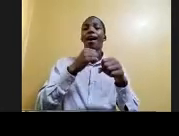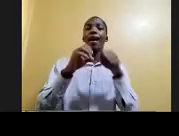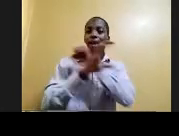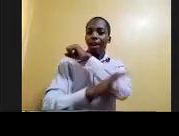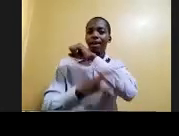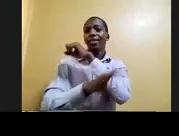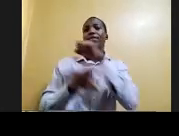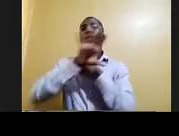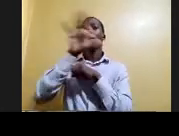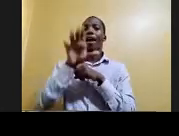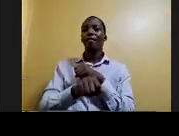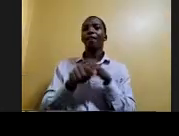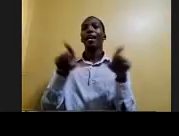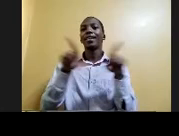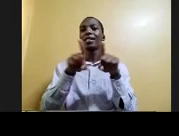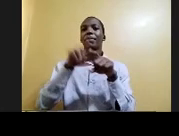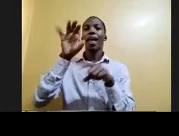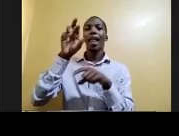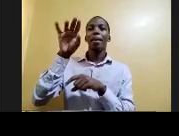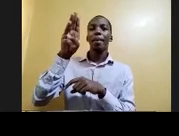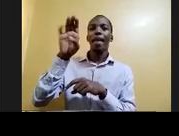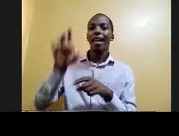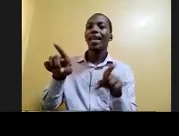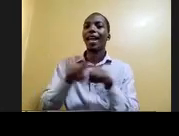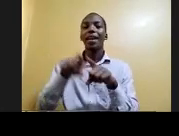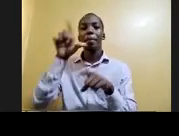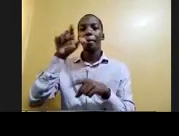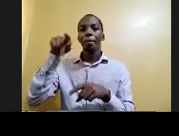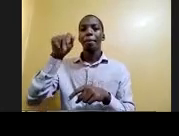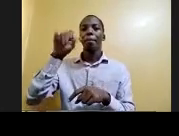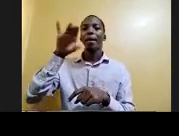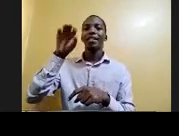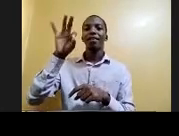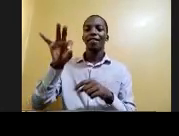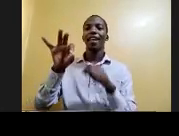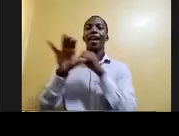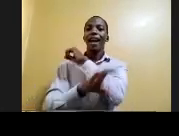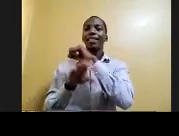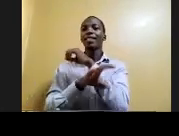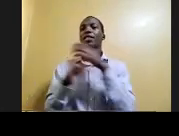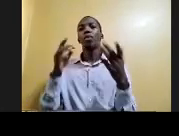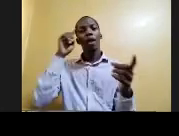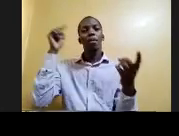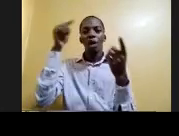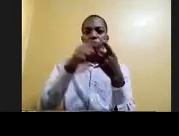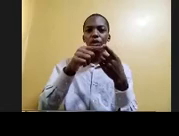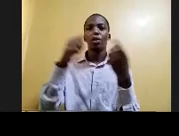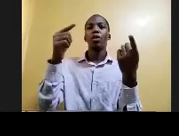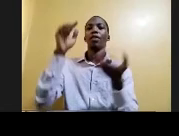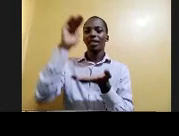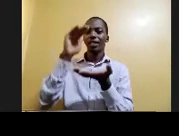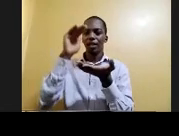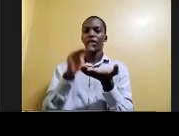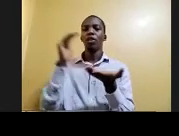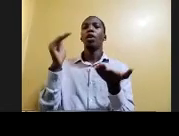sustainable development of our member states and the gradual integration into the global economy with the ultimate objective of reducing and eventually